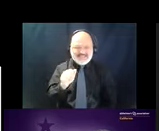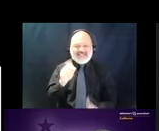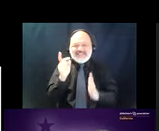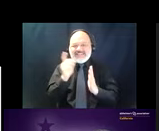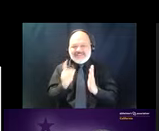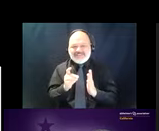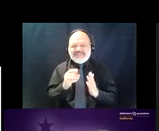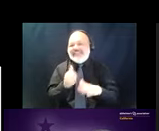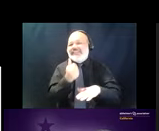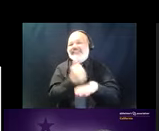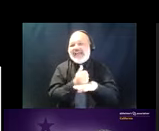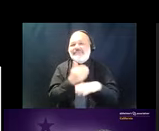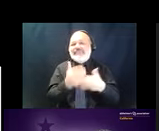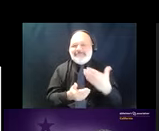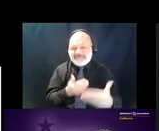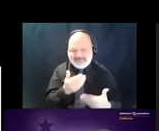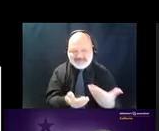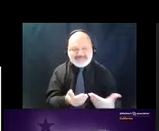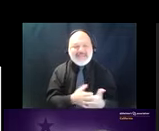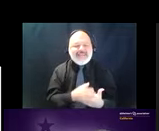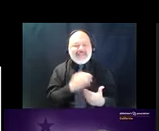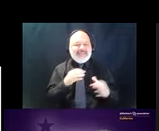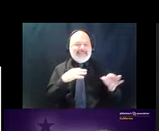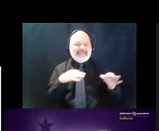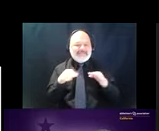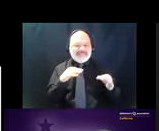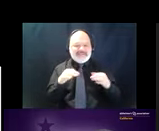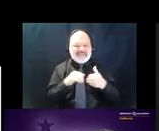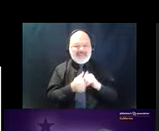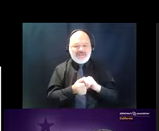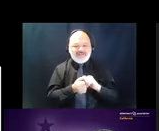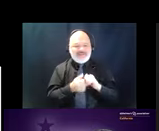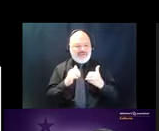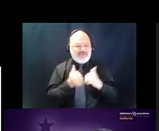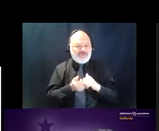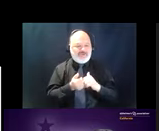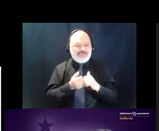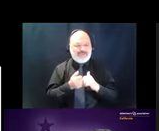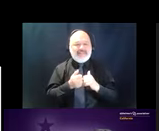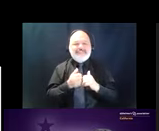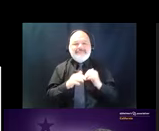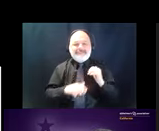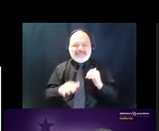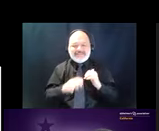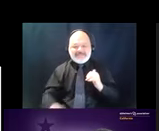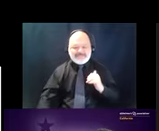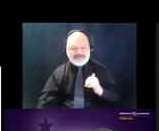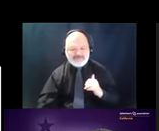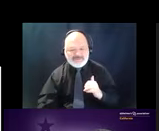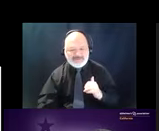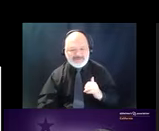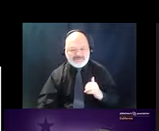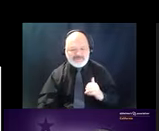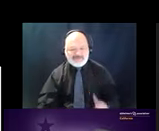pace and explains what health promotion really is in our communities. And the basic component is to work with the community and unlock